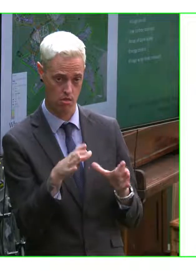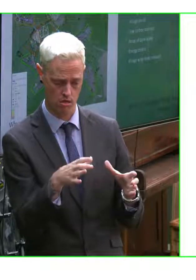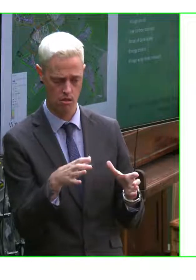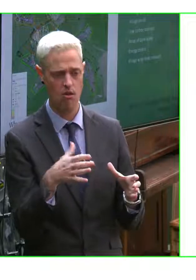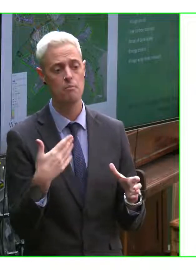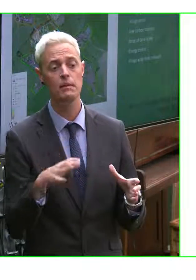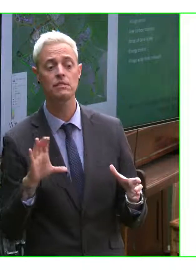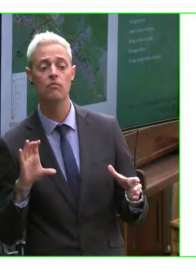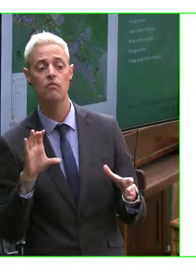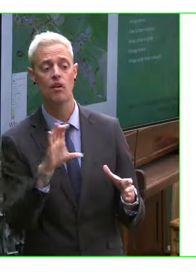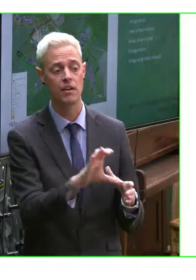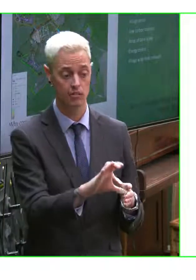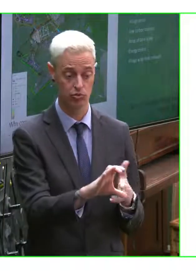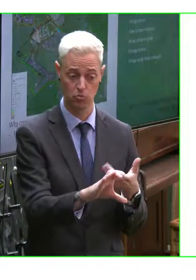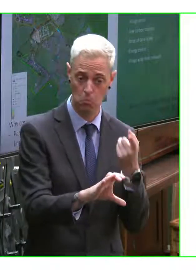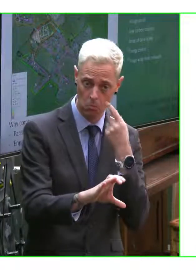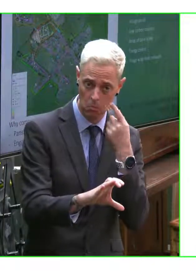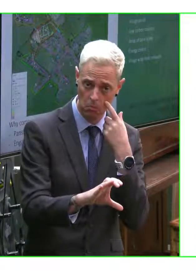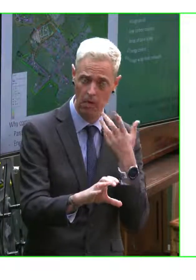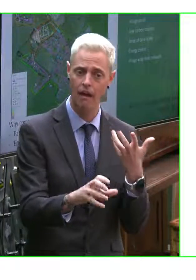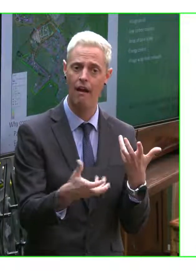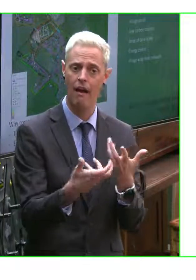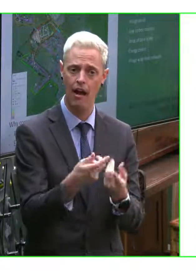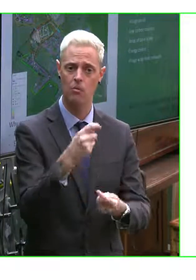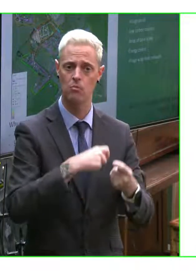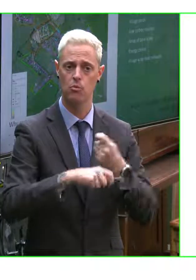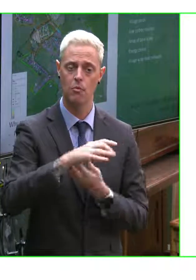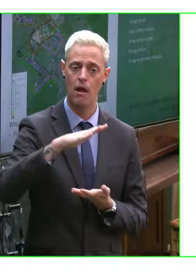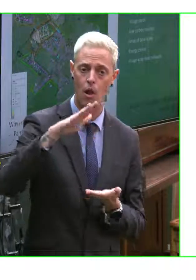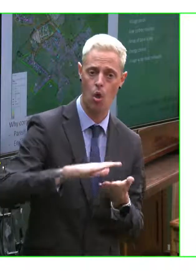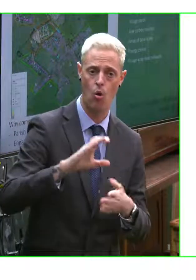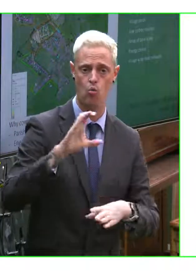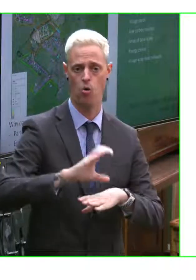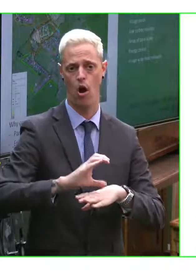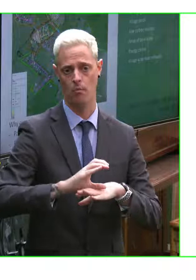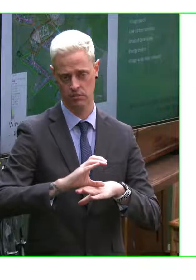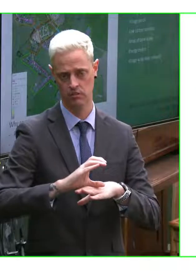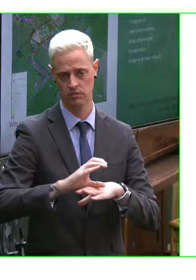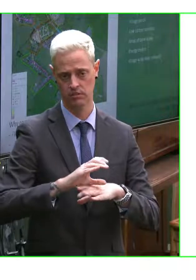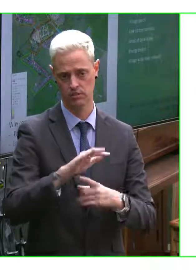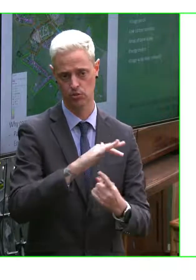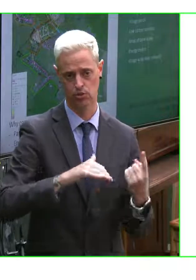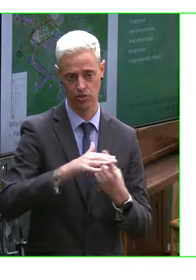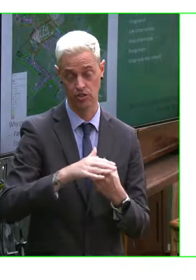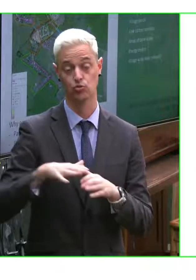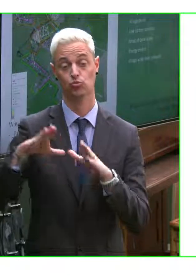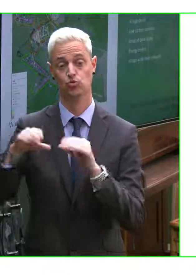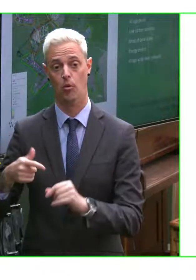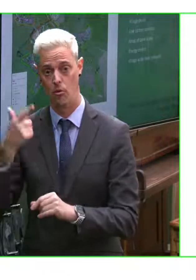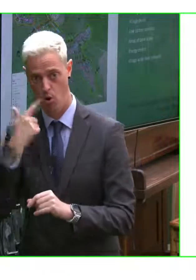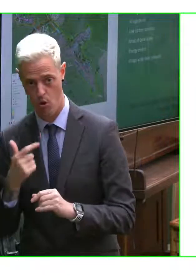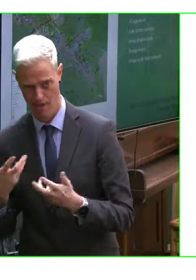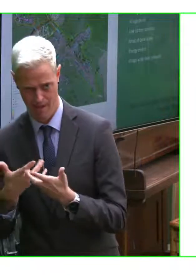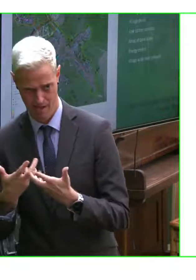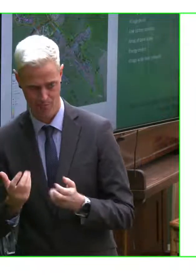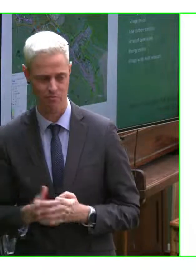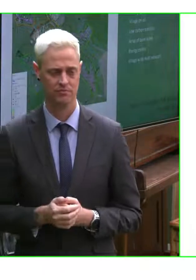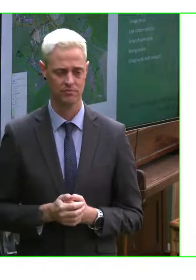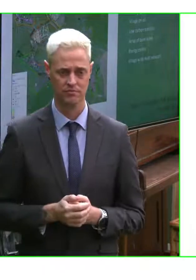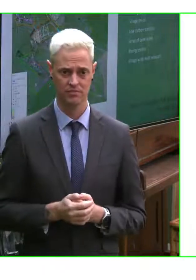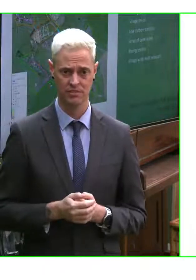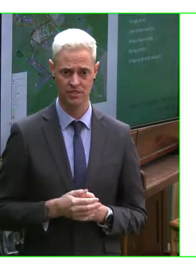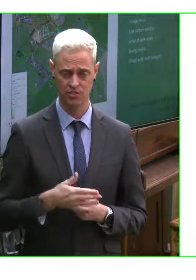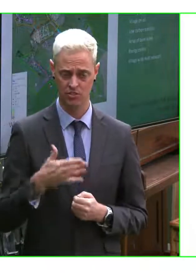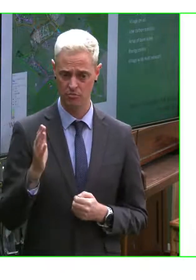feasibility funding to look at how they can create a low-carbon solution to come off oil. So we're looking at an array of